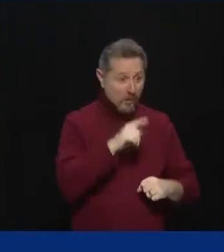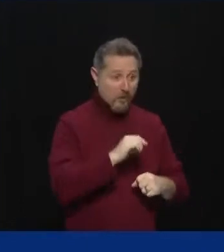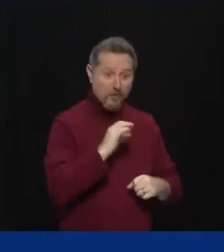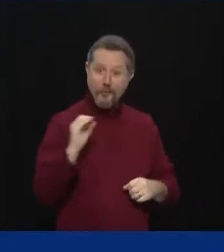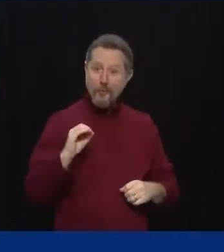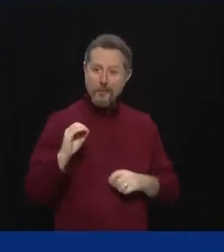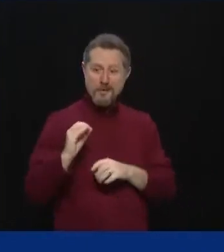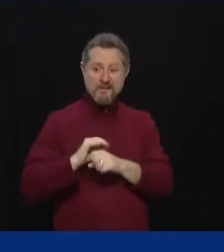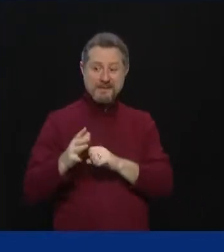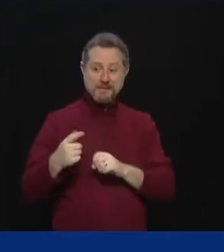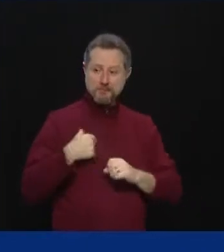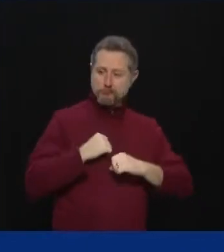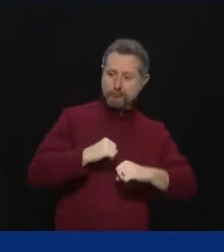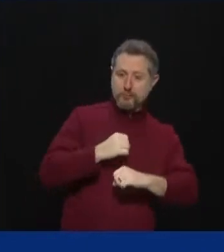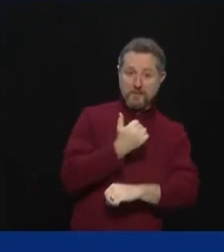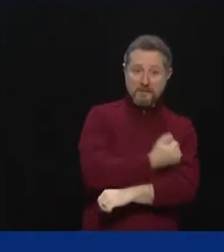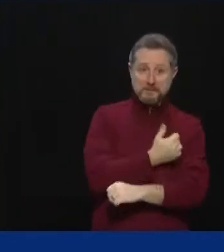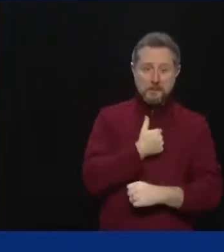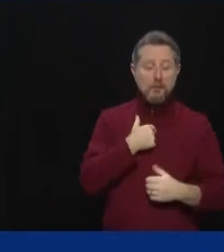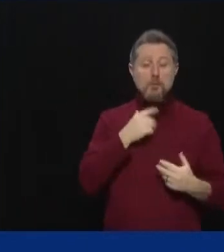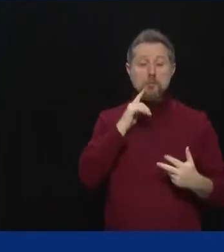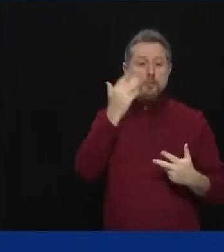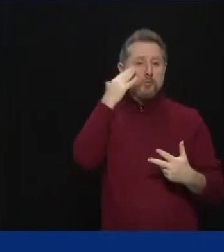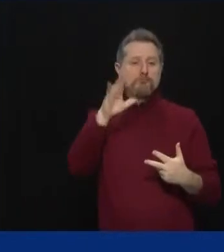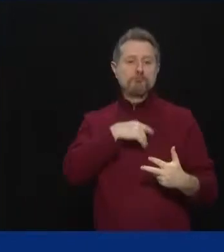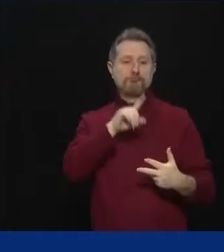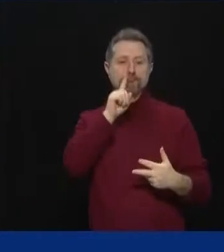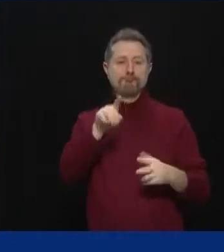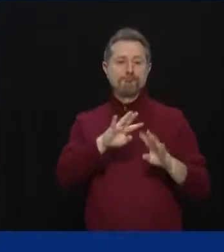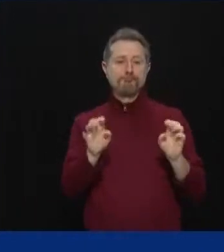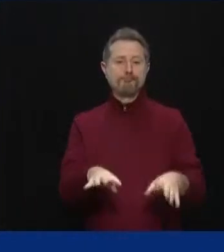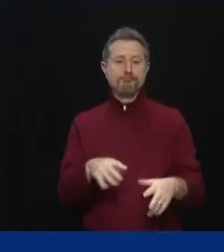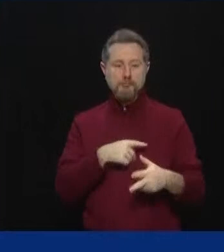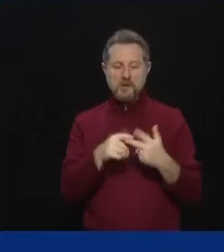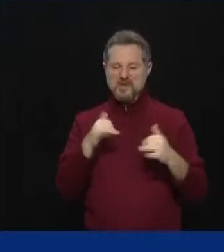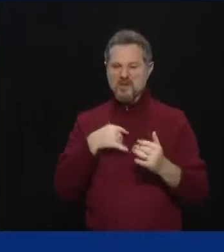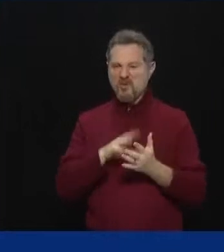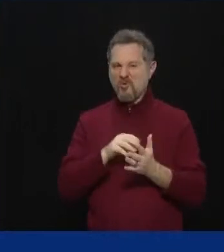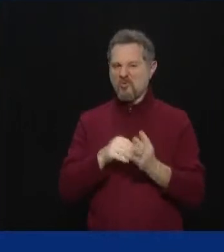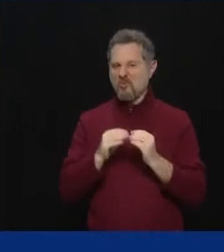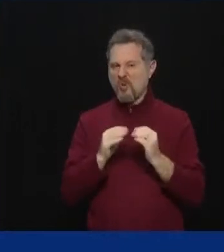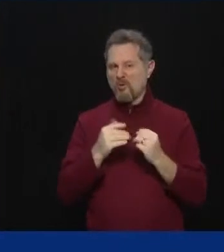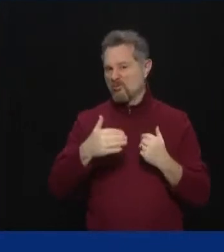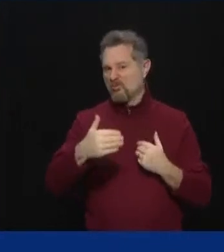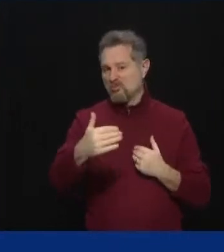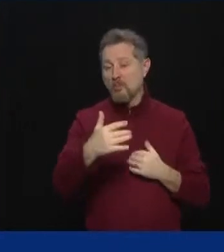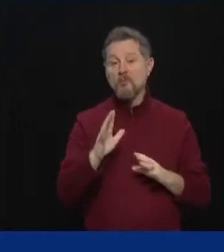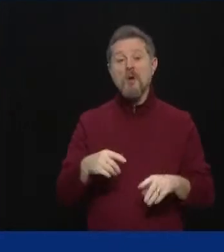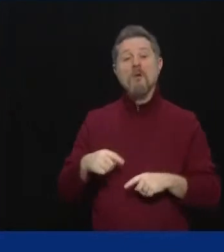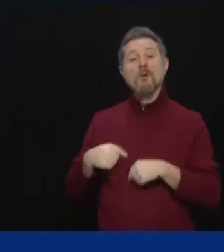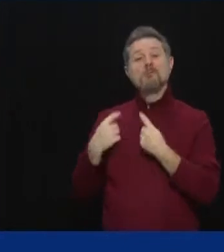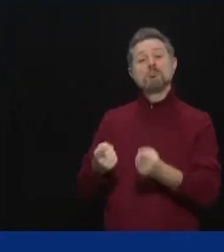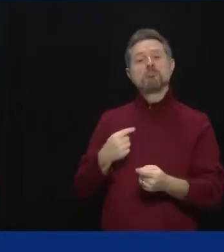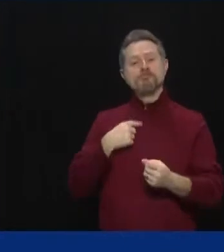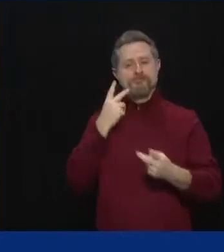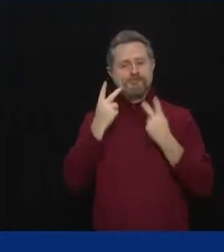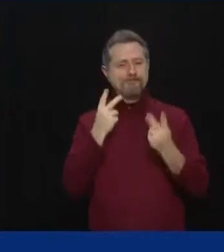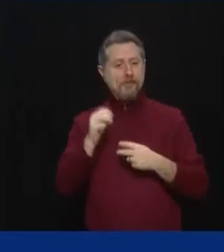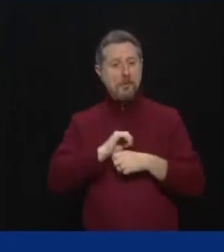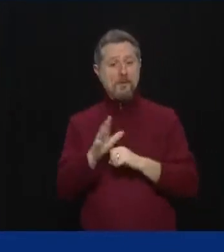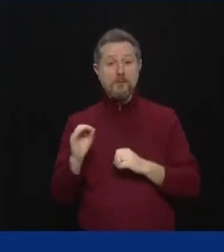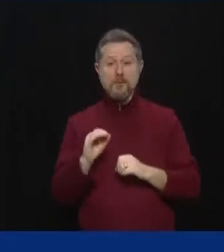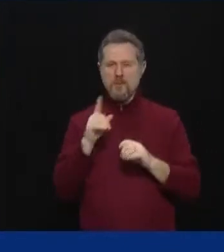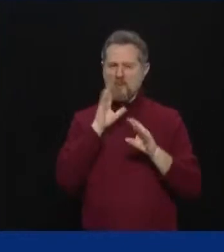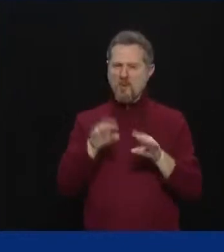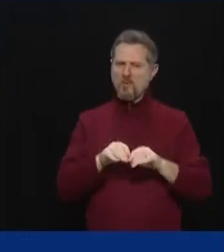more. We're learning more. So far, we know from looking at where Omicron is circulating in other countries that it